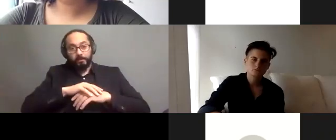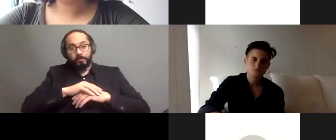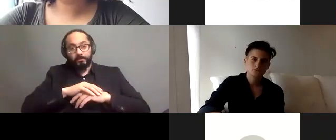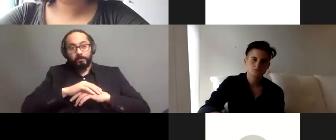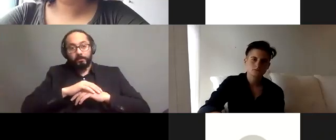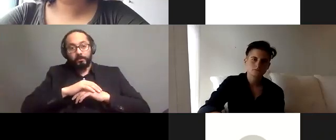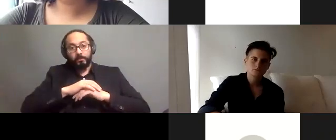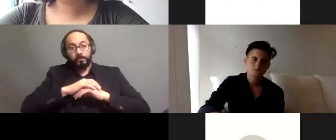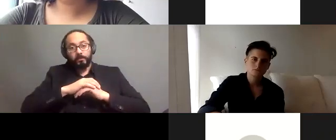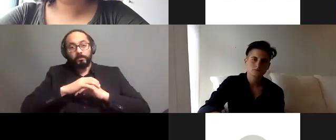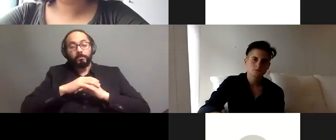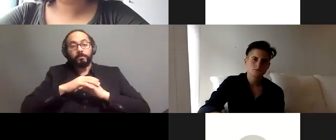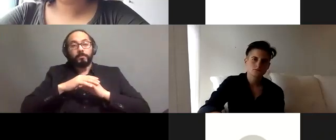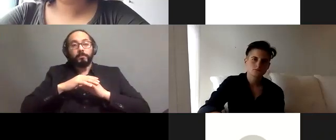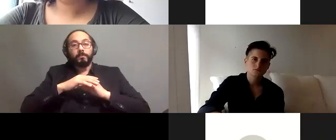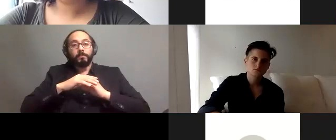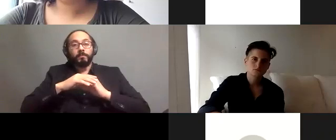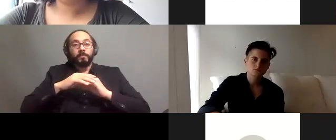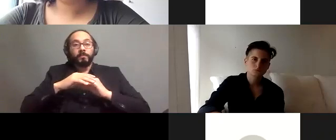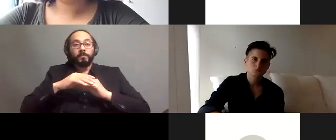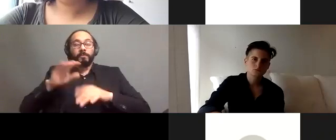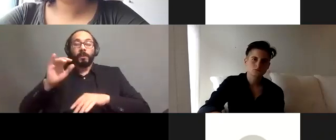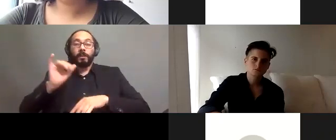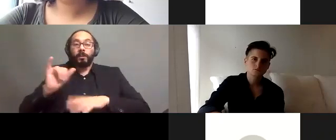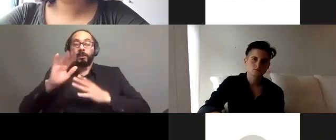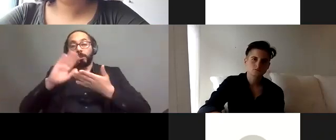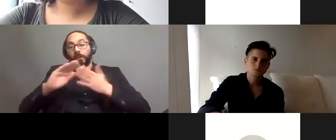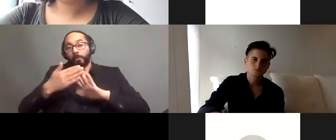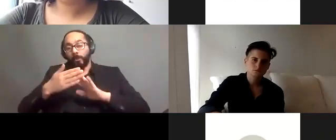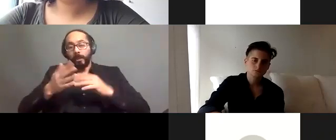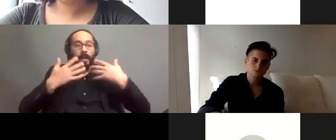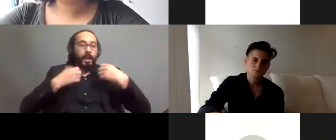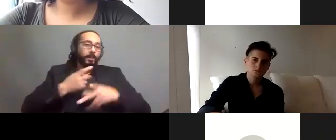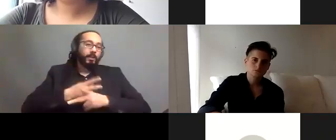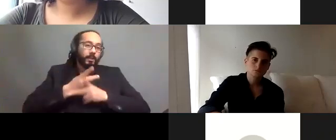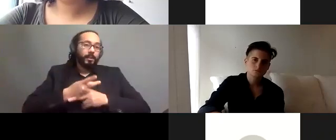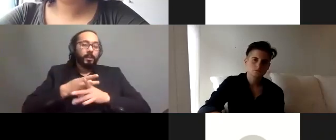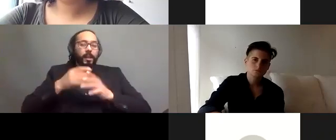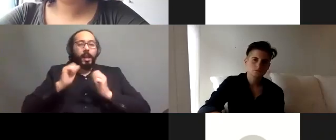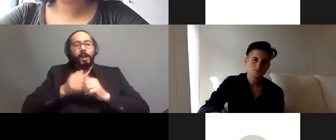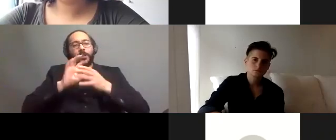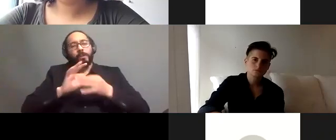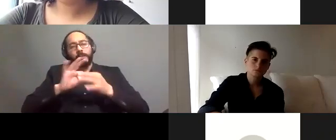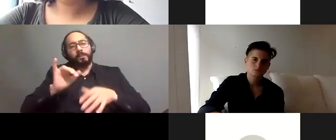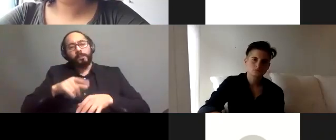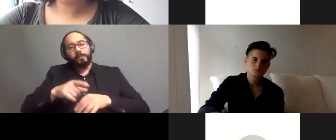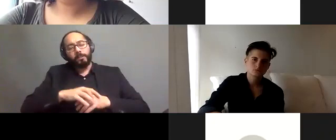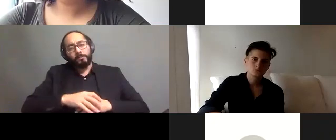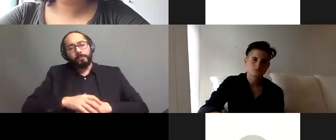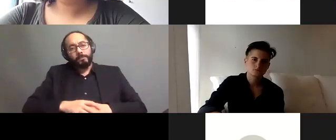and focusing on the same question, community versus the healthcare, how do you relate to that?